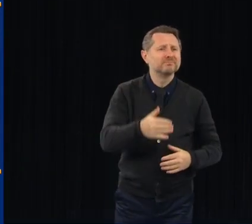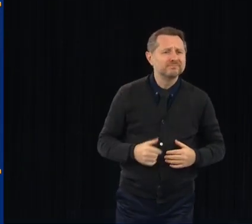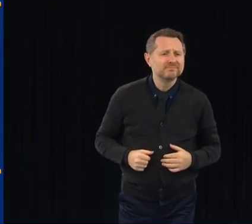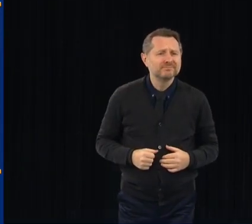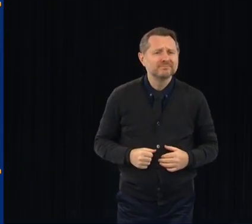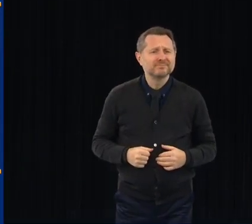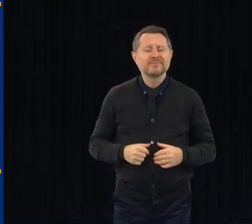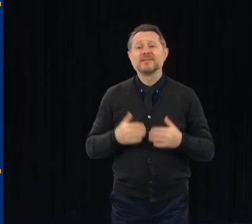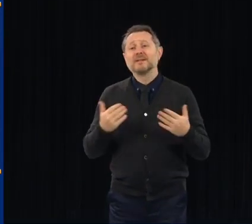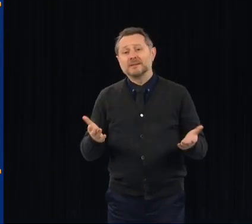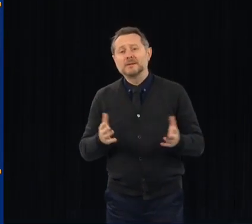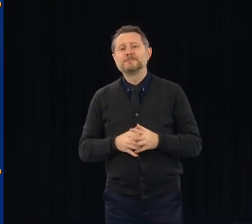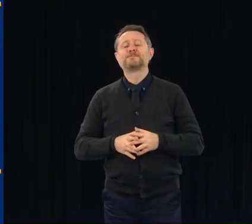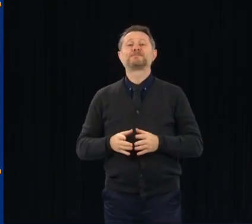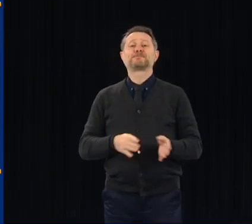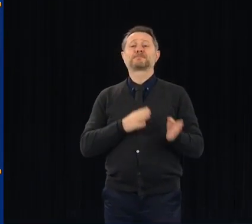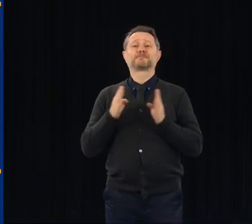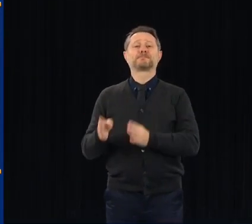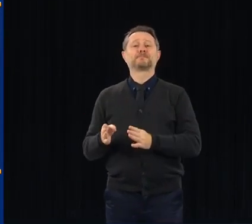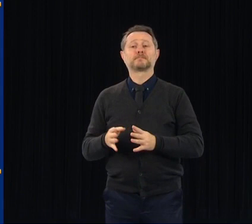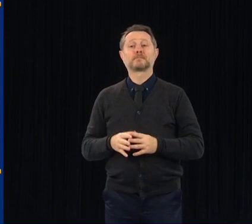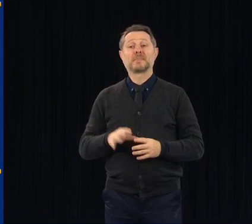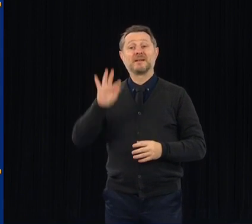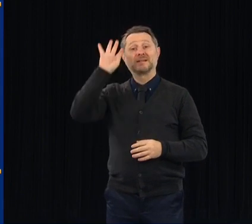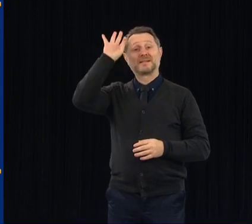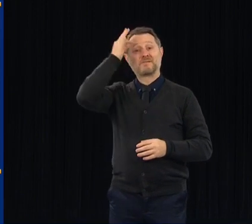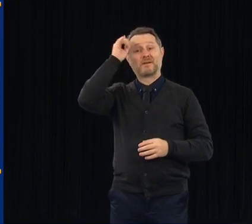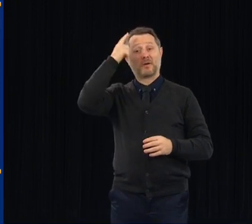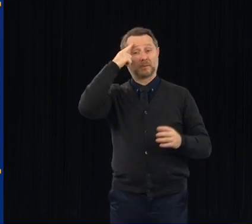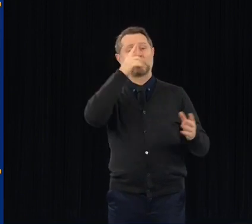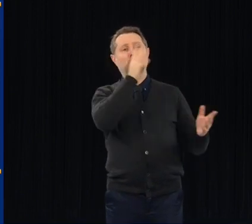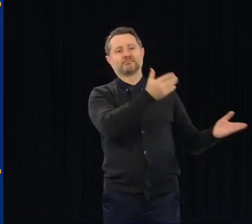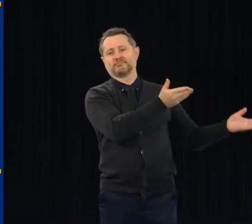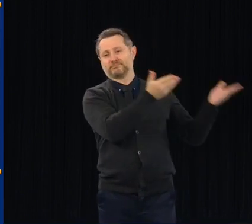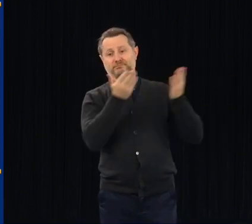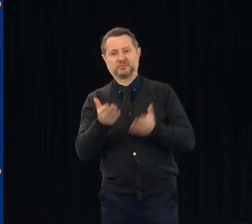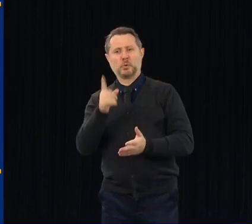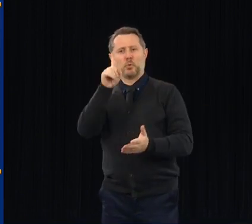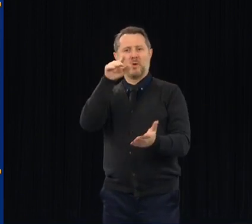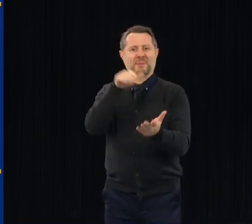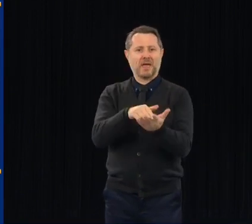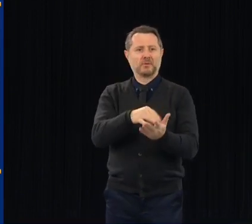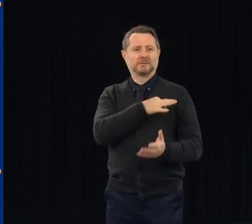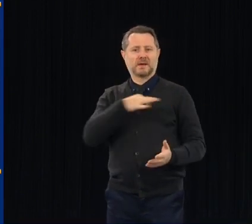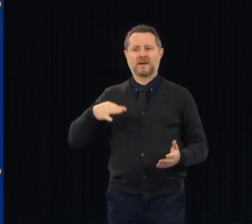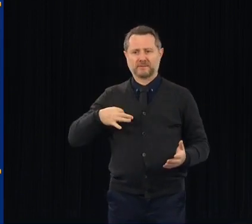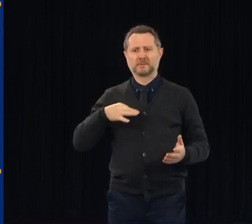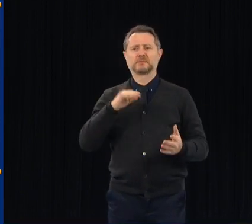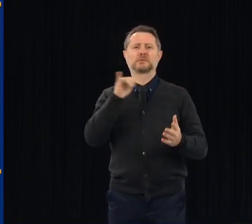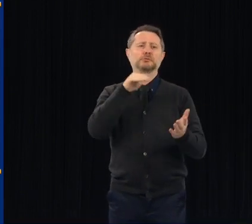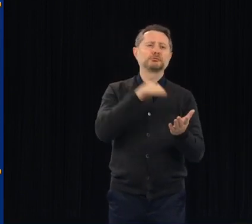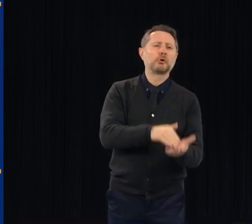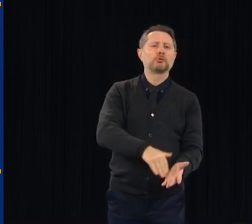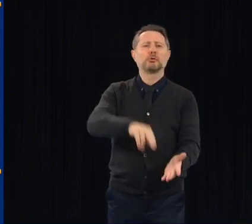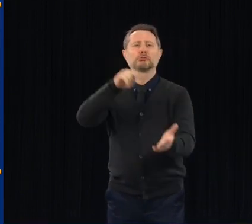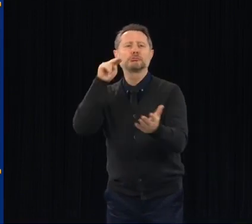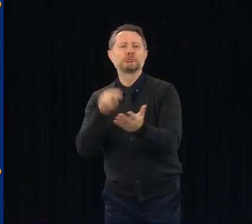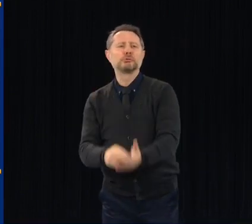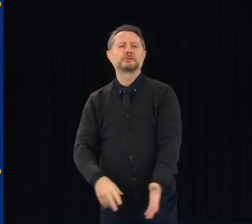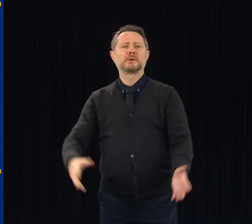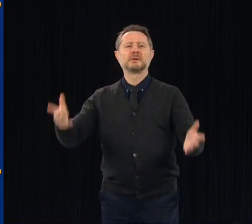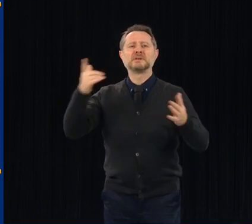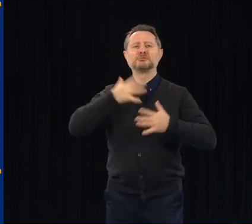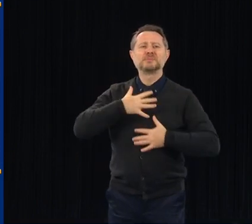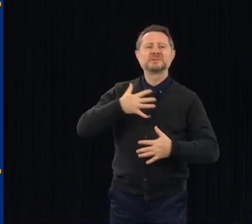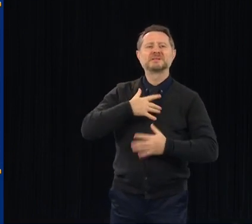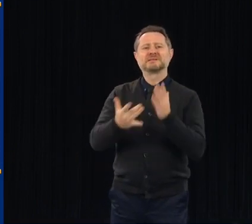Federal government is also deploying approximately 1,000 personnel to New York. That's doctors, that's nurses, it's respiratory technicians.